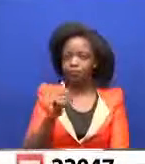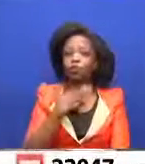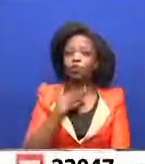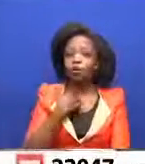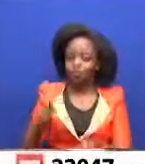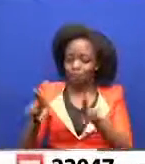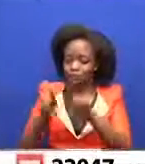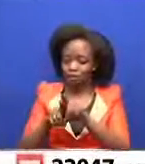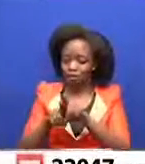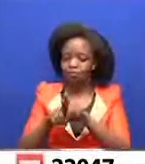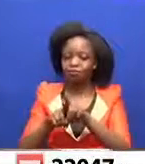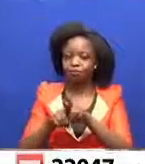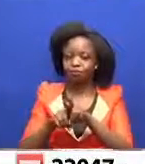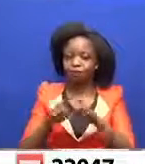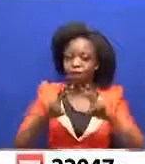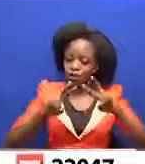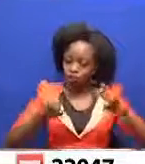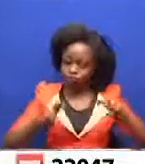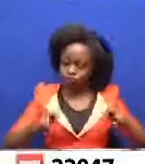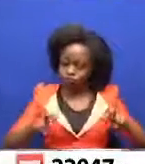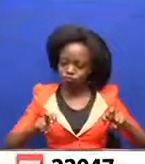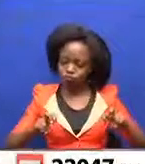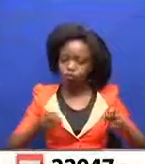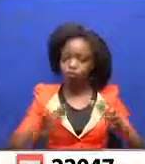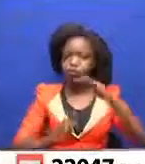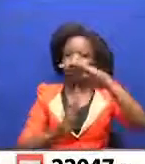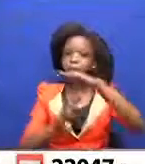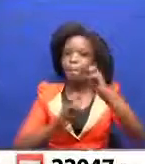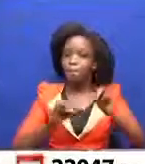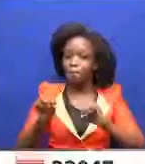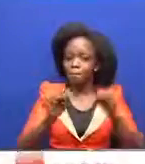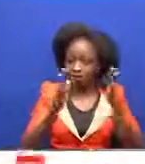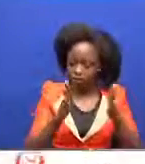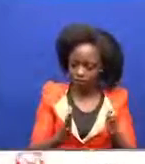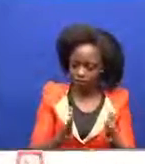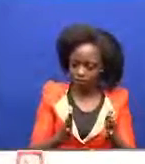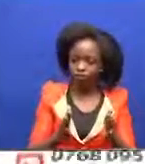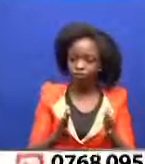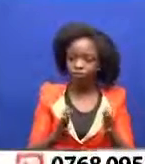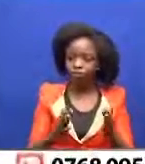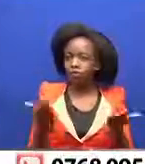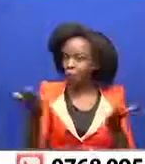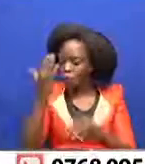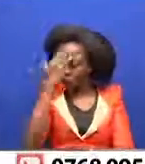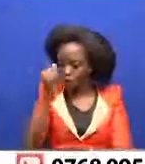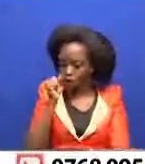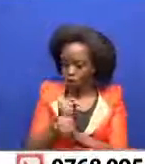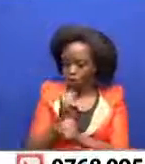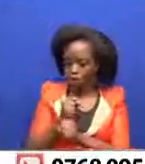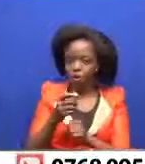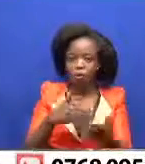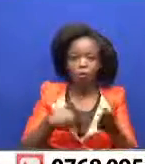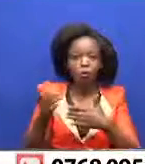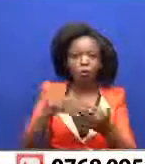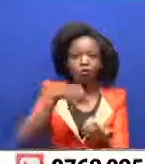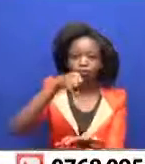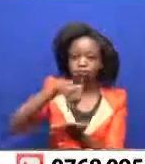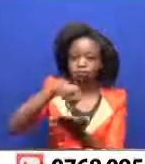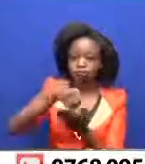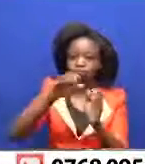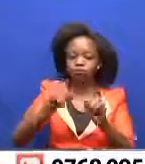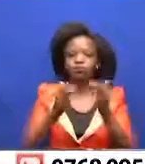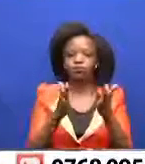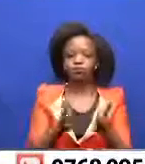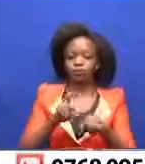pia drive tyrone tuvanyo kutoka kwa top management. Ni kwa nini wao wamekuwa nafanya mambo bila kuhusisha wakulima?